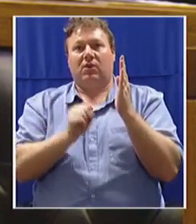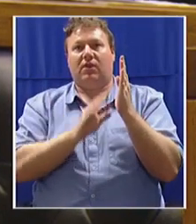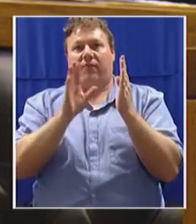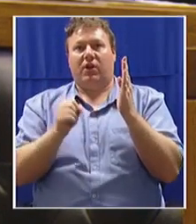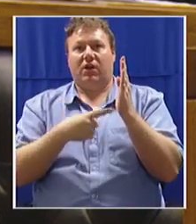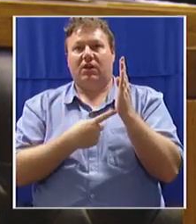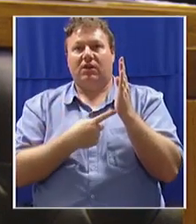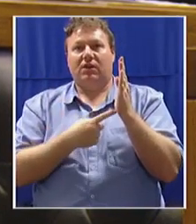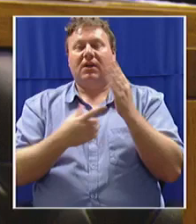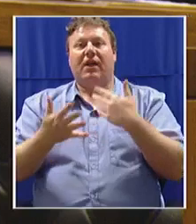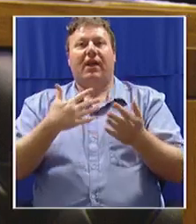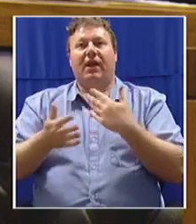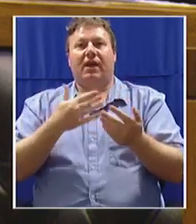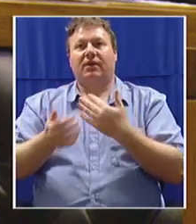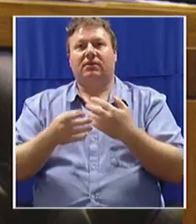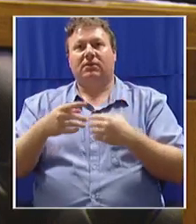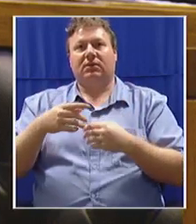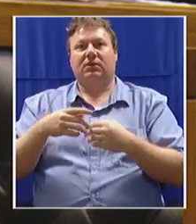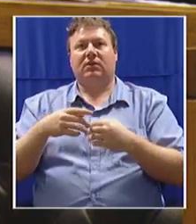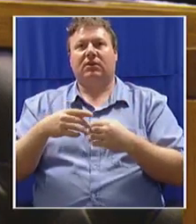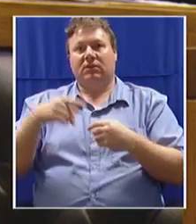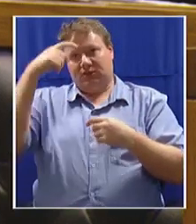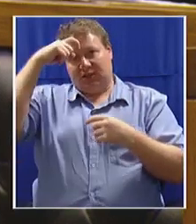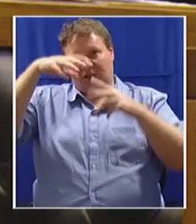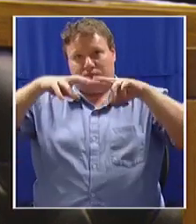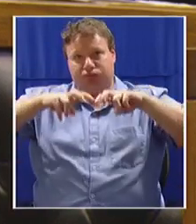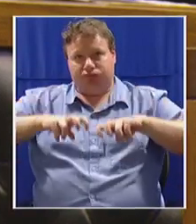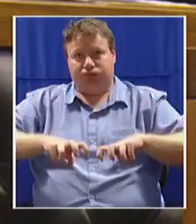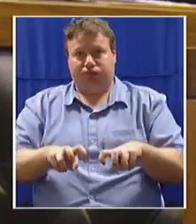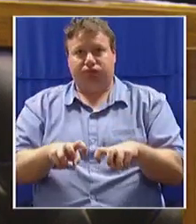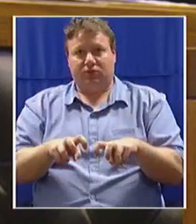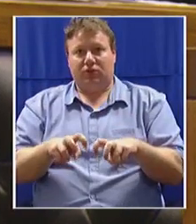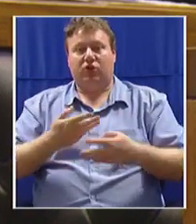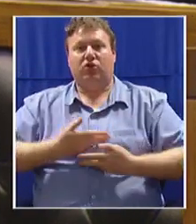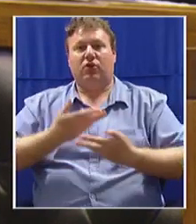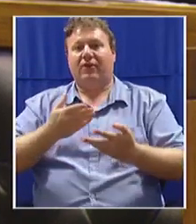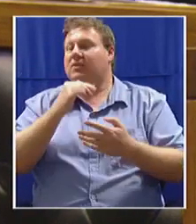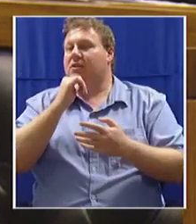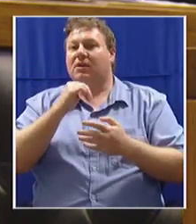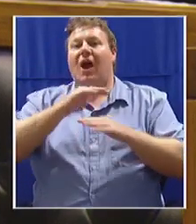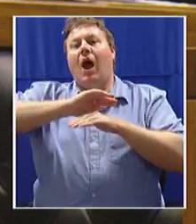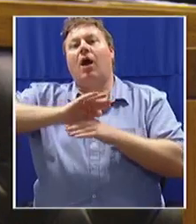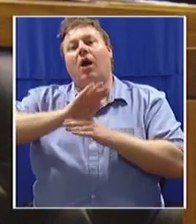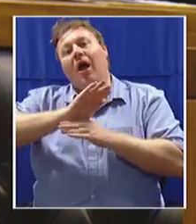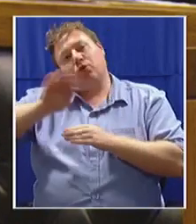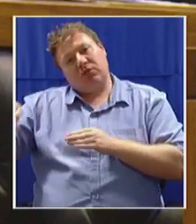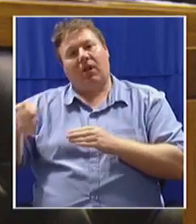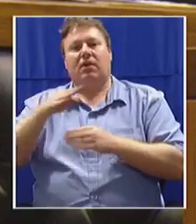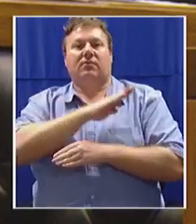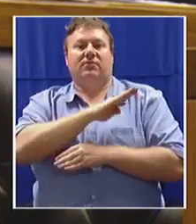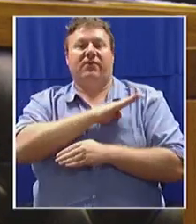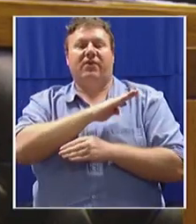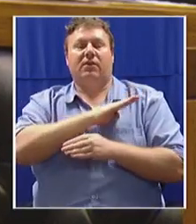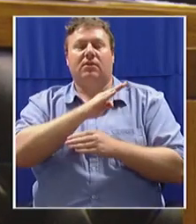any intelligence service other than the intelligence division of the Defense Force or the police